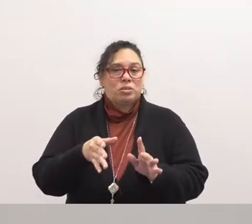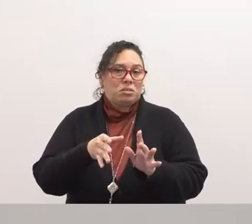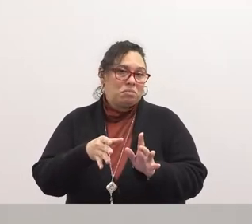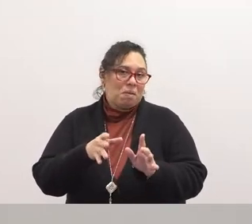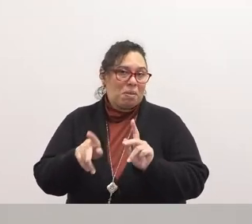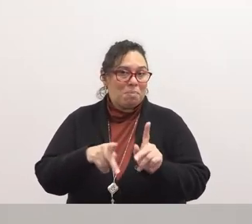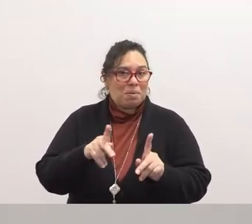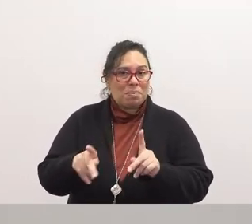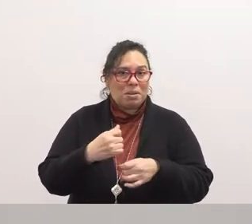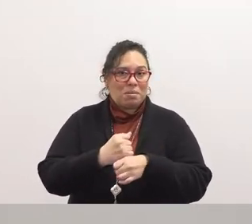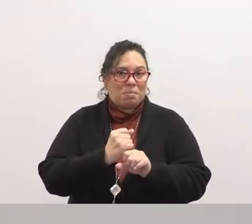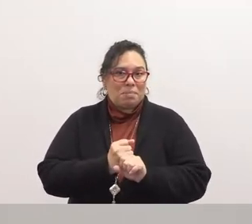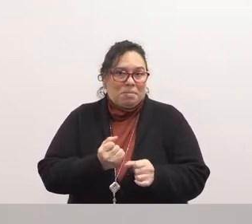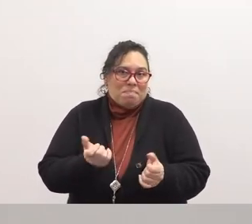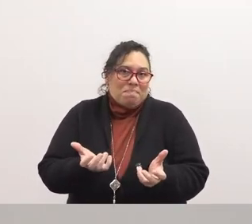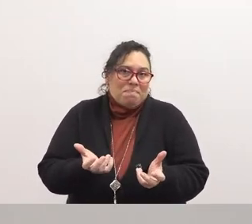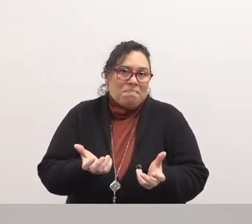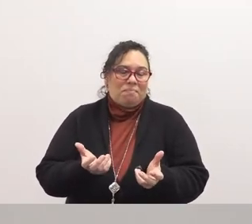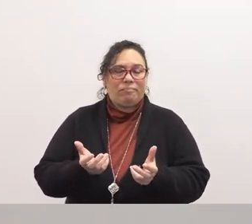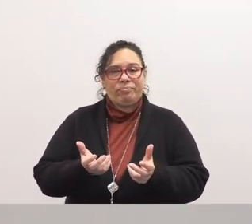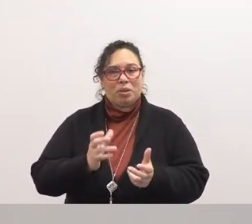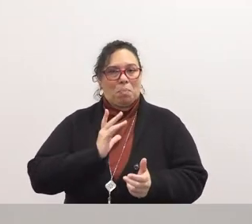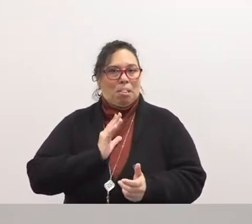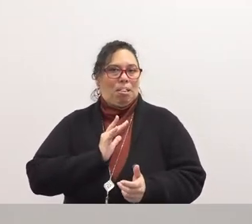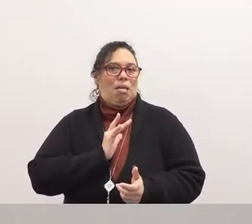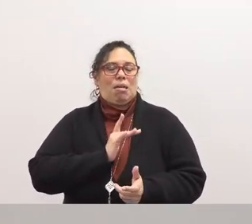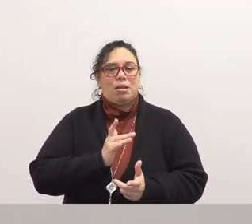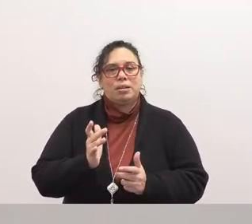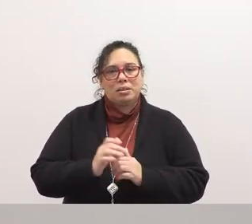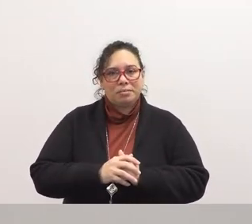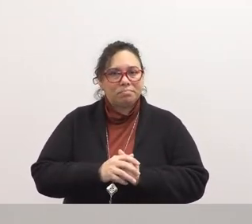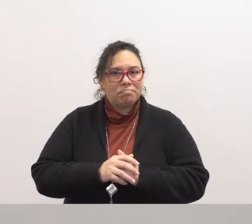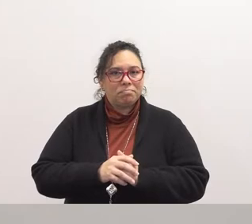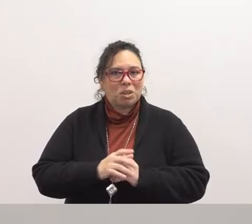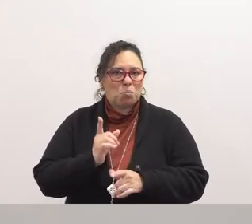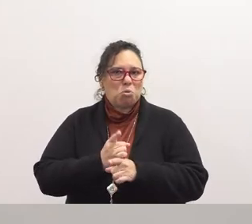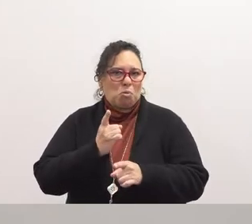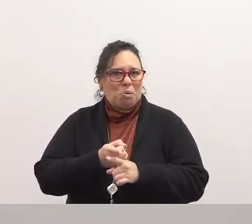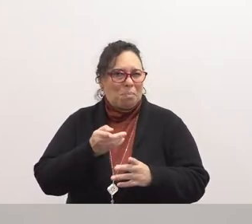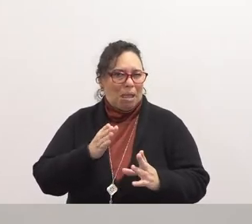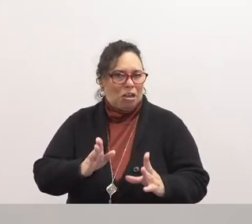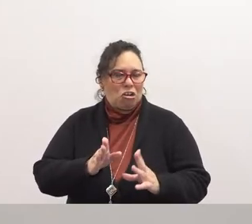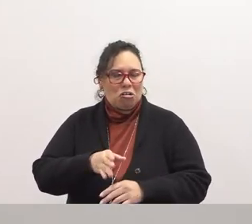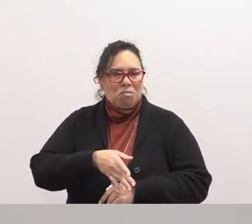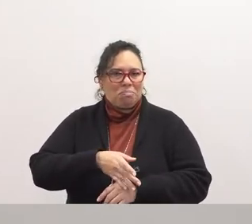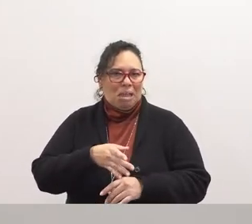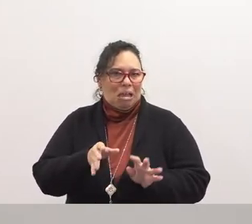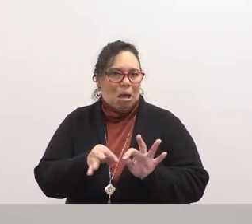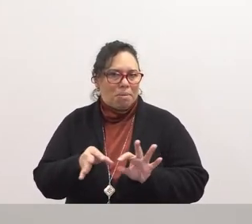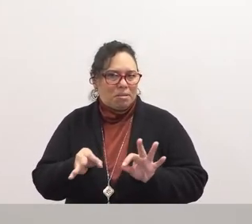without interruption in a polite, appropriate manner, of course.